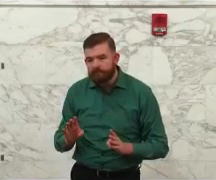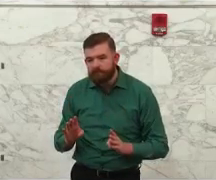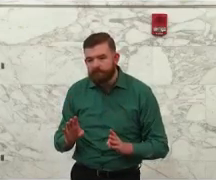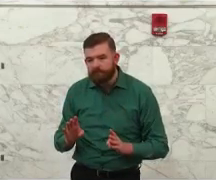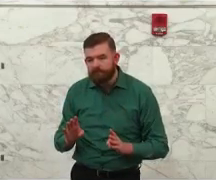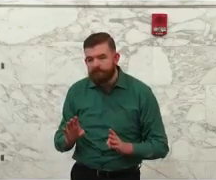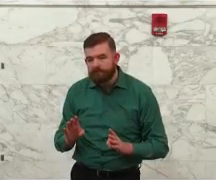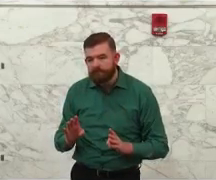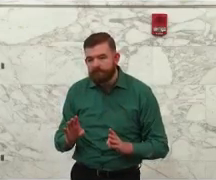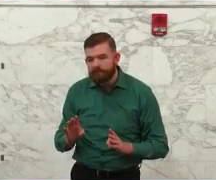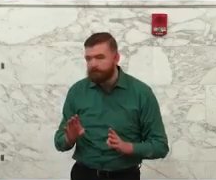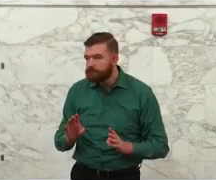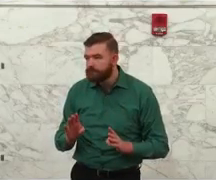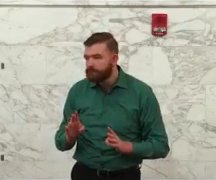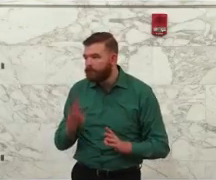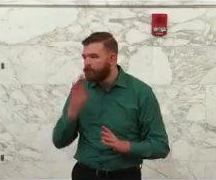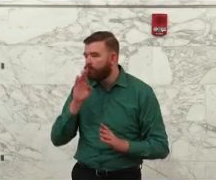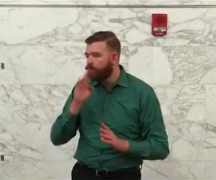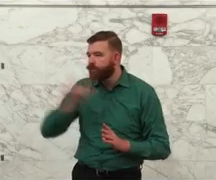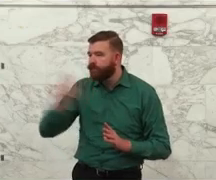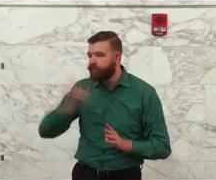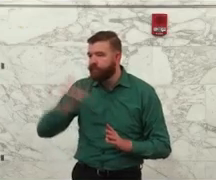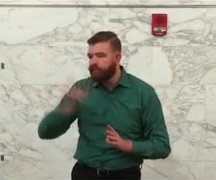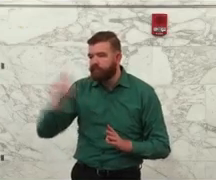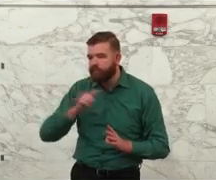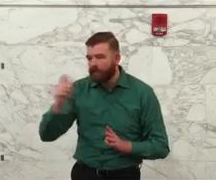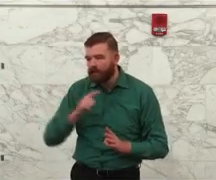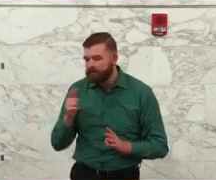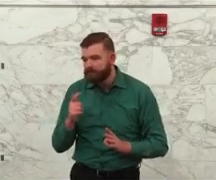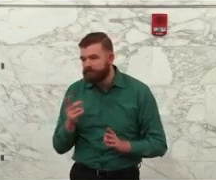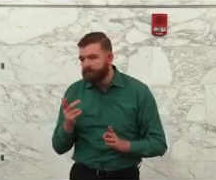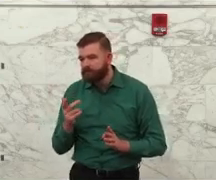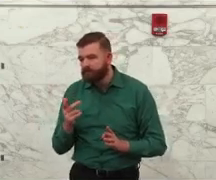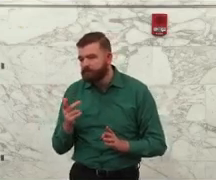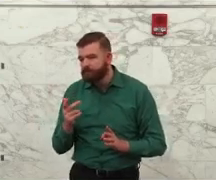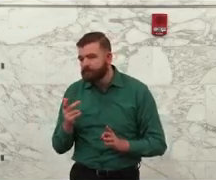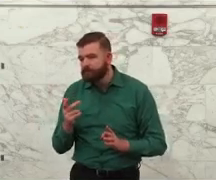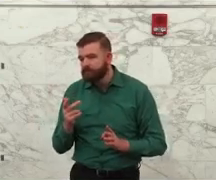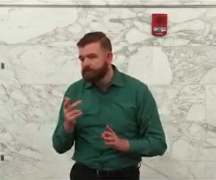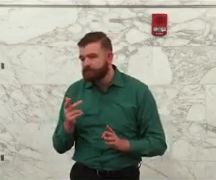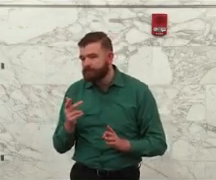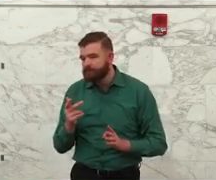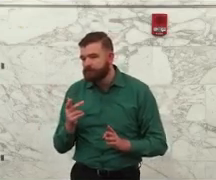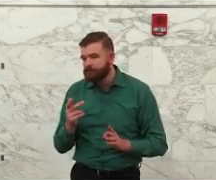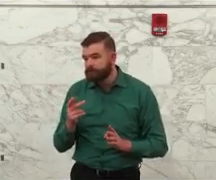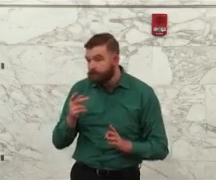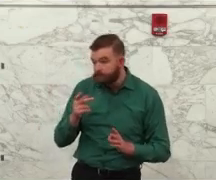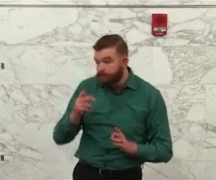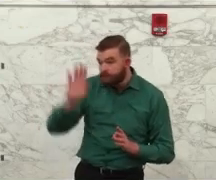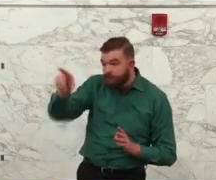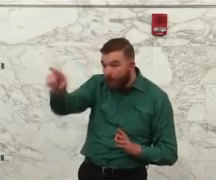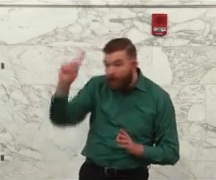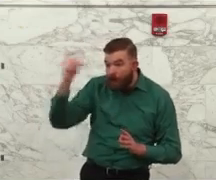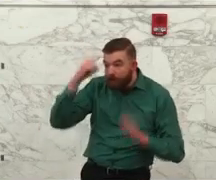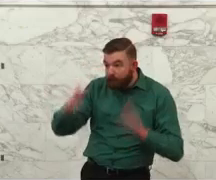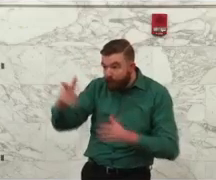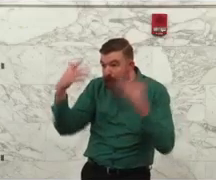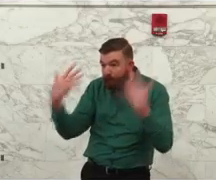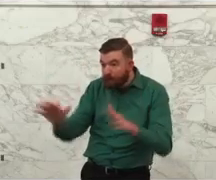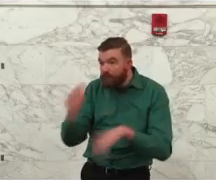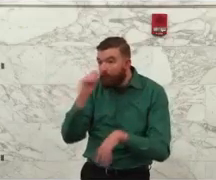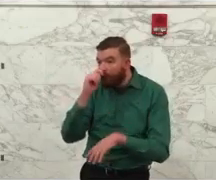Okay. Have you been tested for coronavirus? I have not. And then I have no symptoms, by the way. So